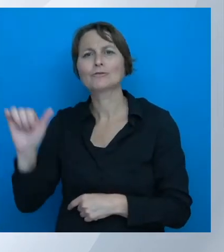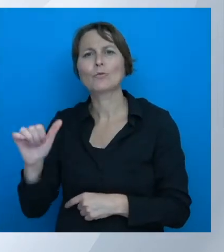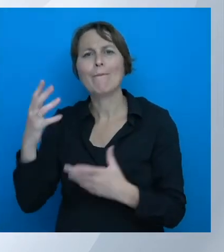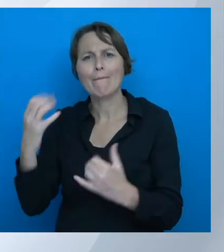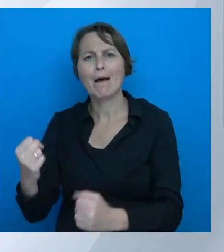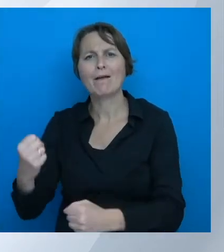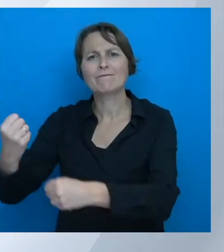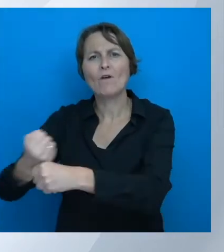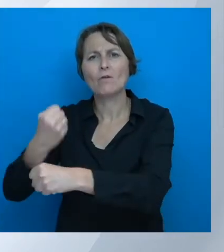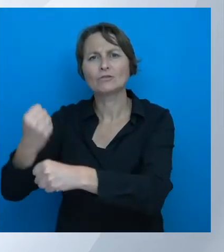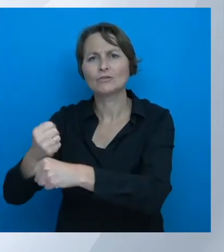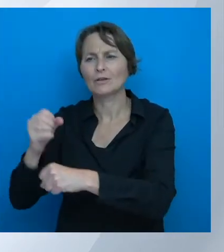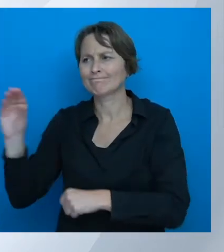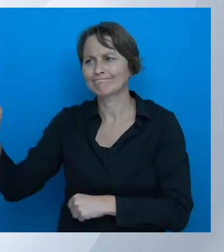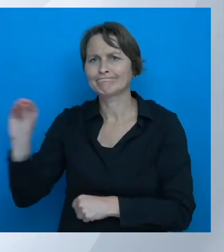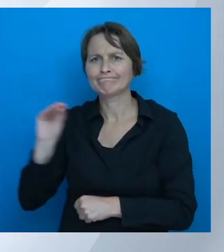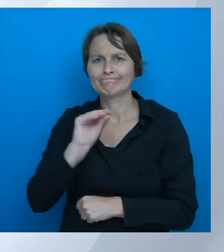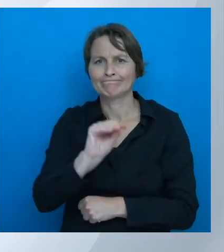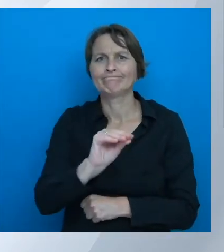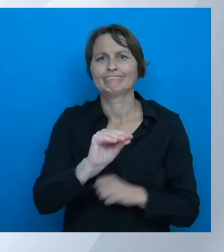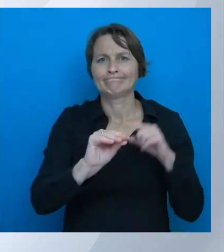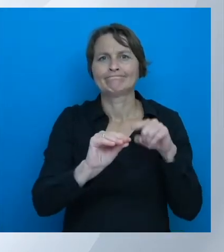going to